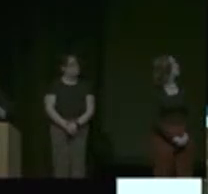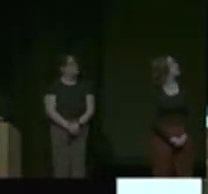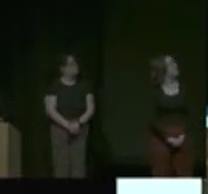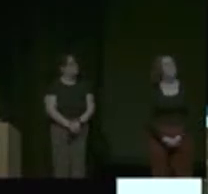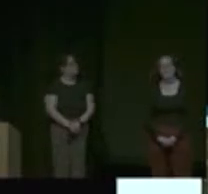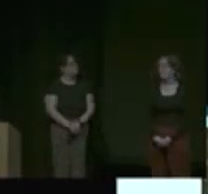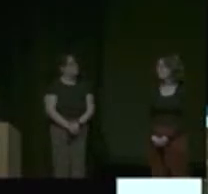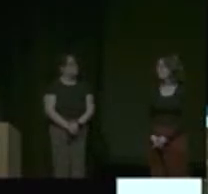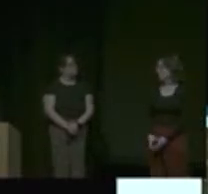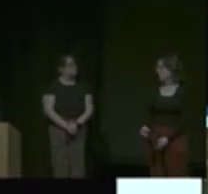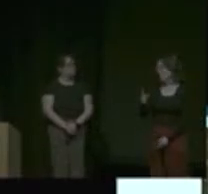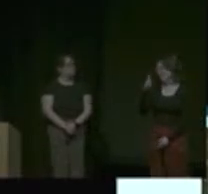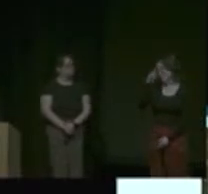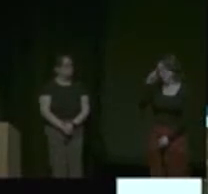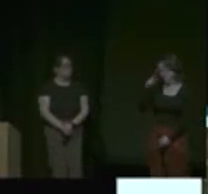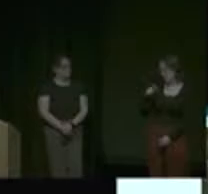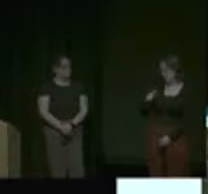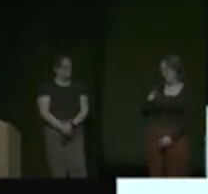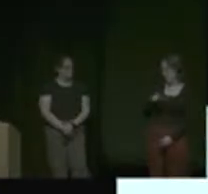I think the next one is me.